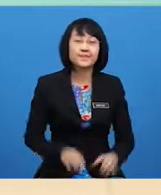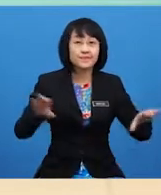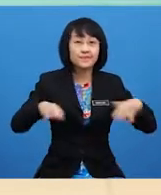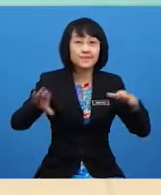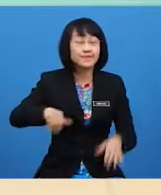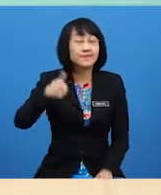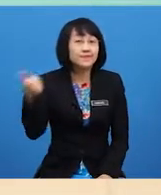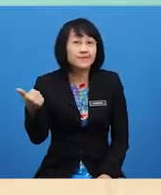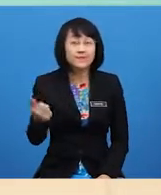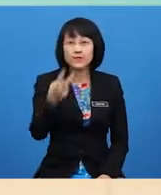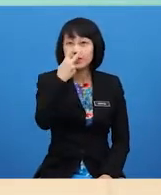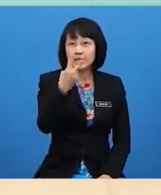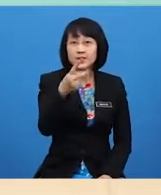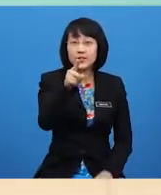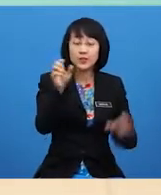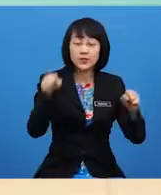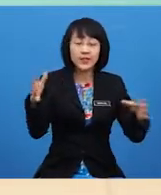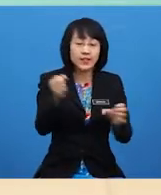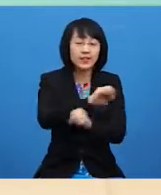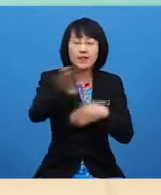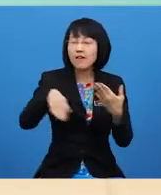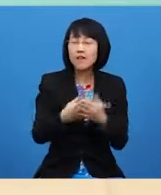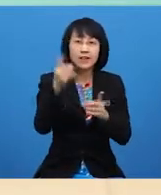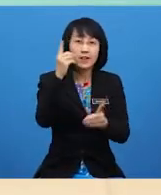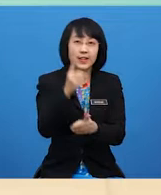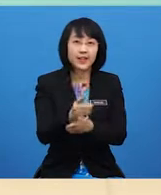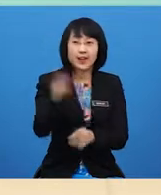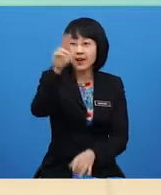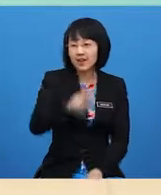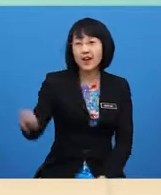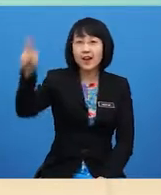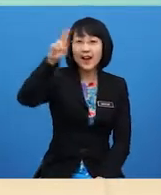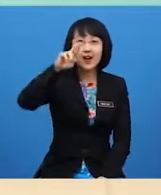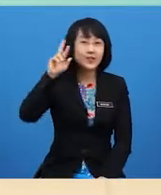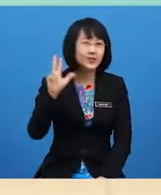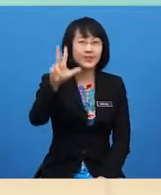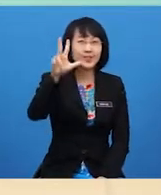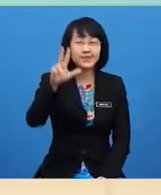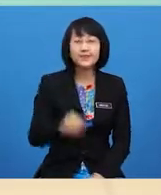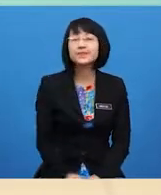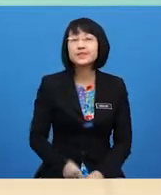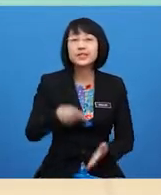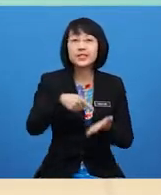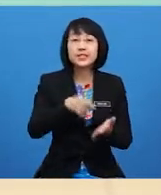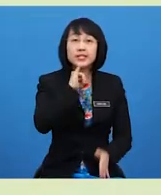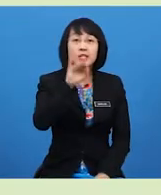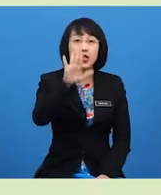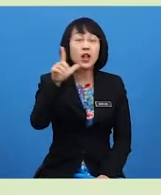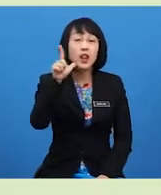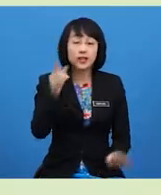get all correct. Now, for round three, this is your